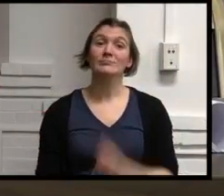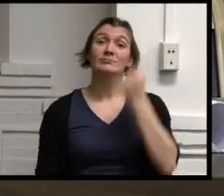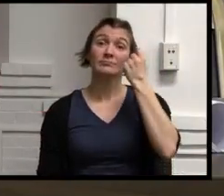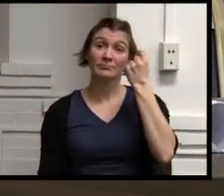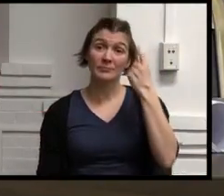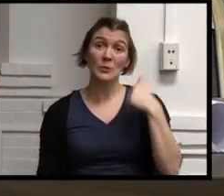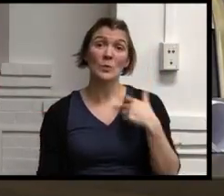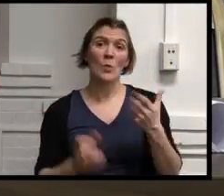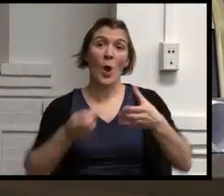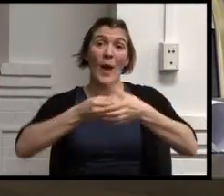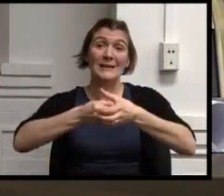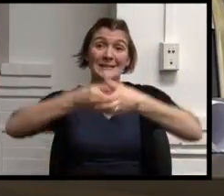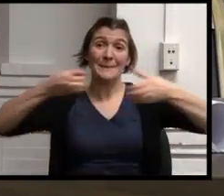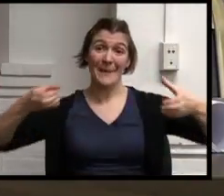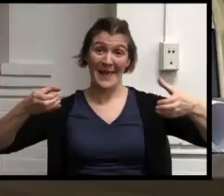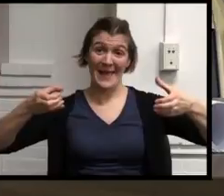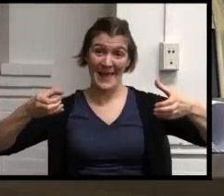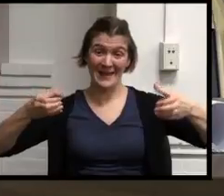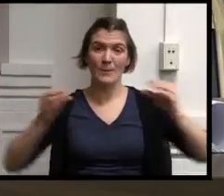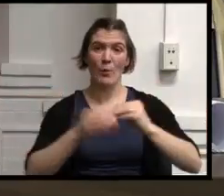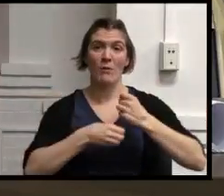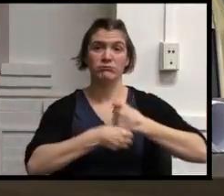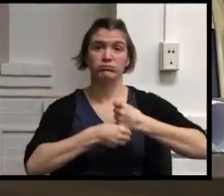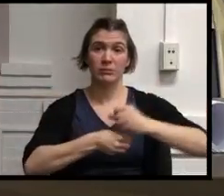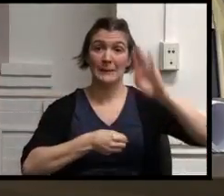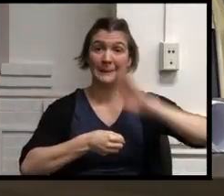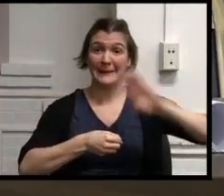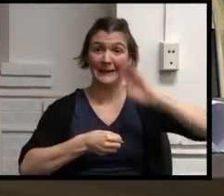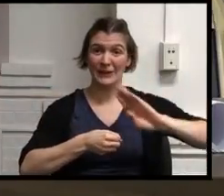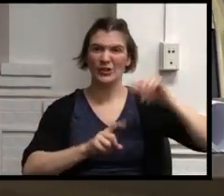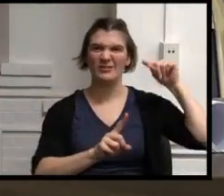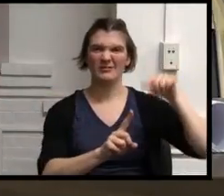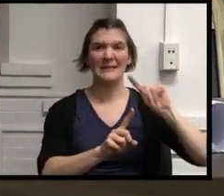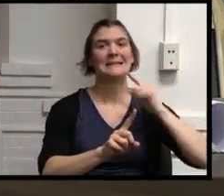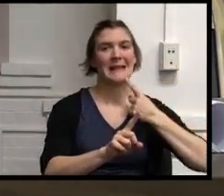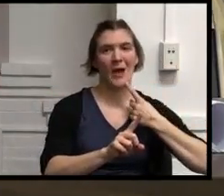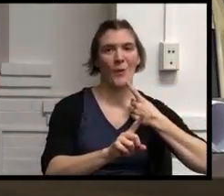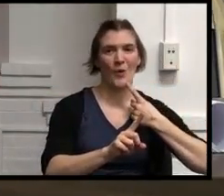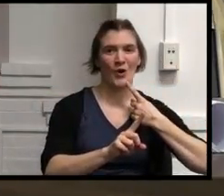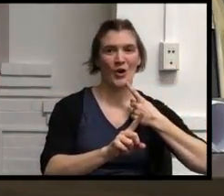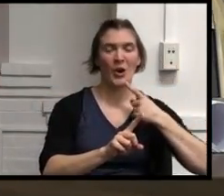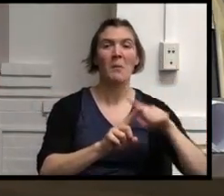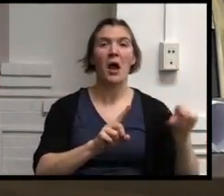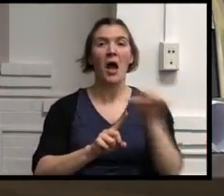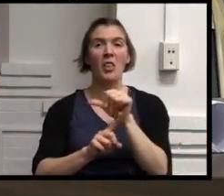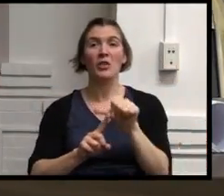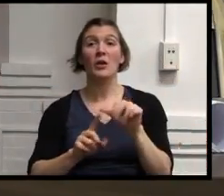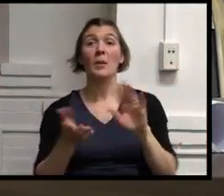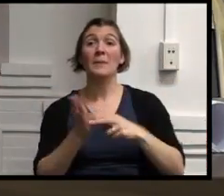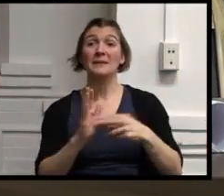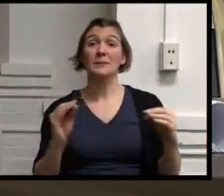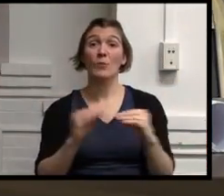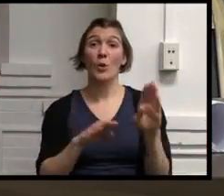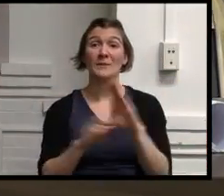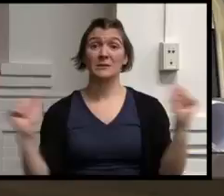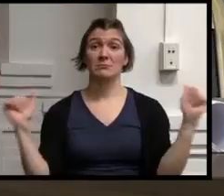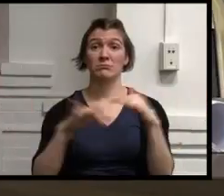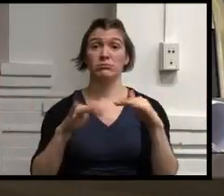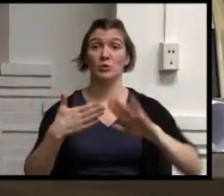We're looking at expanding wholesale production predominantly, though certainly that'll drive a bit of retail increase, I